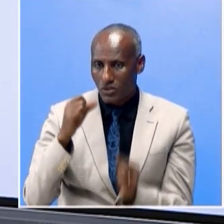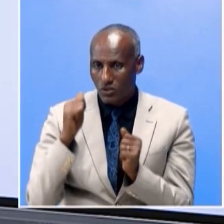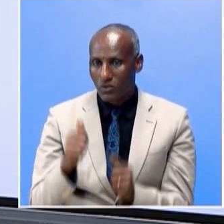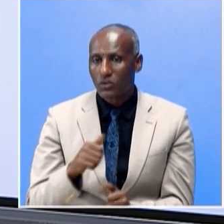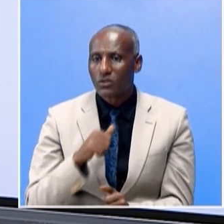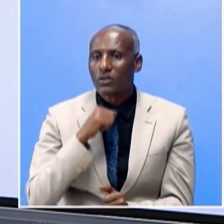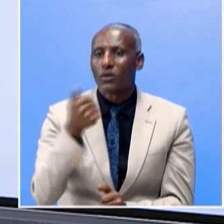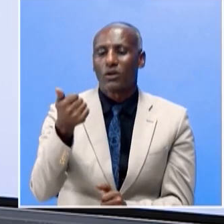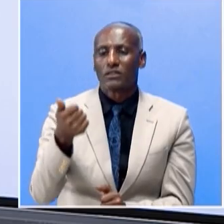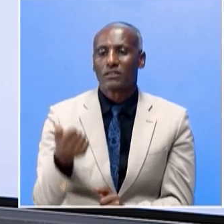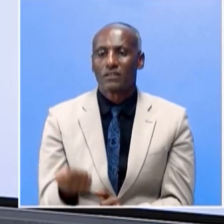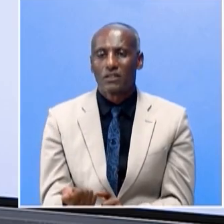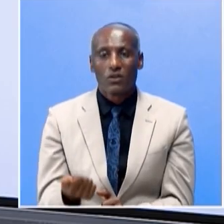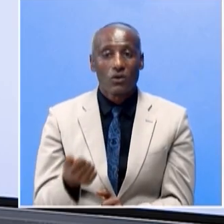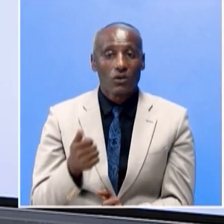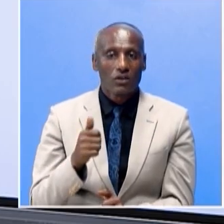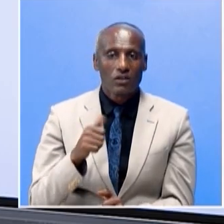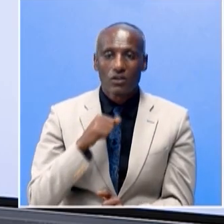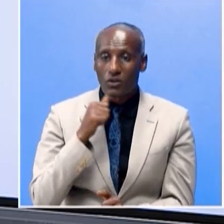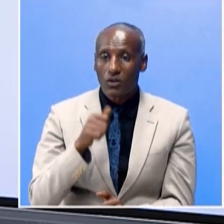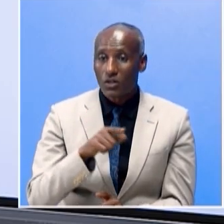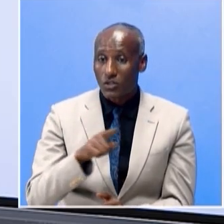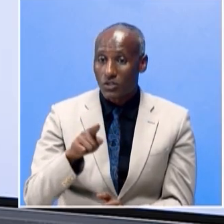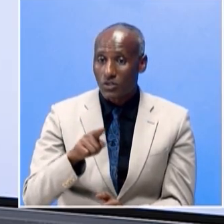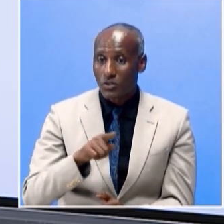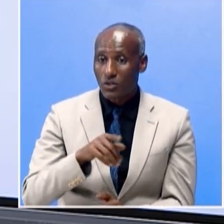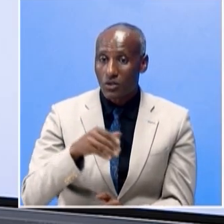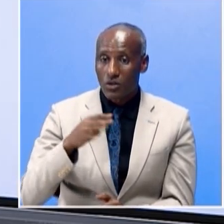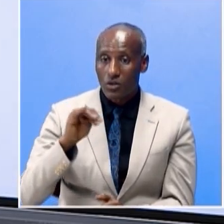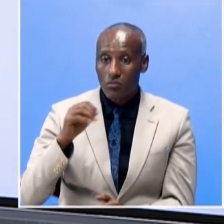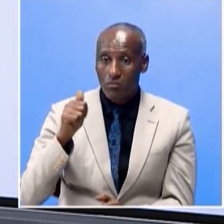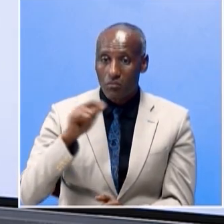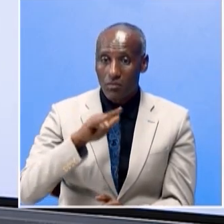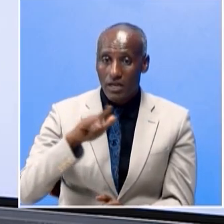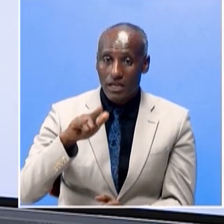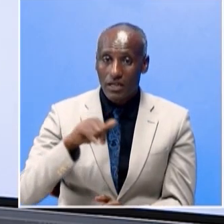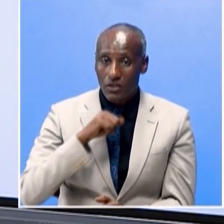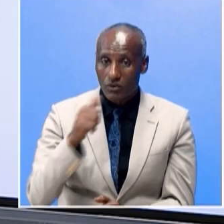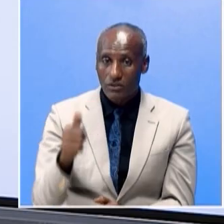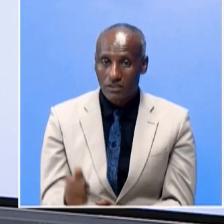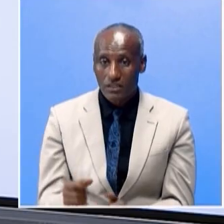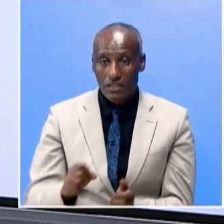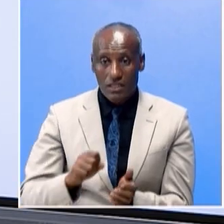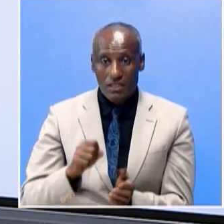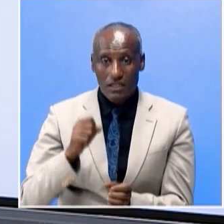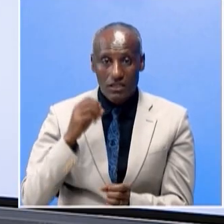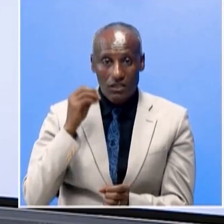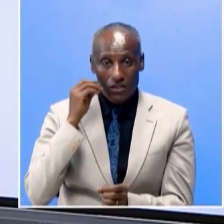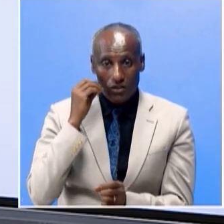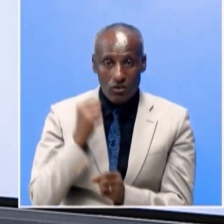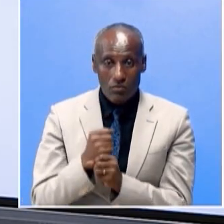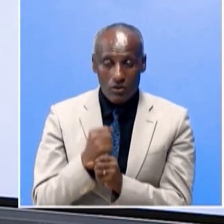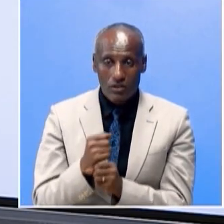no, you may not. Clear? Good students. Now I want to give you homework. Are you